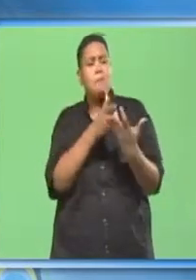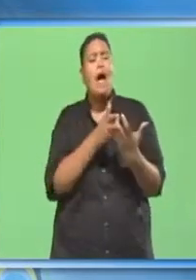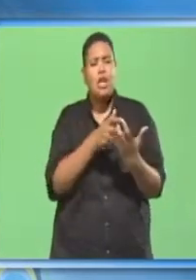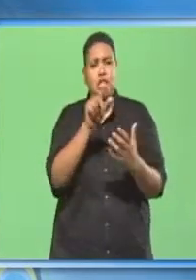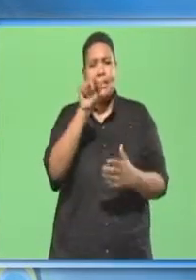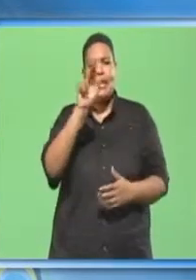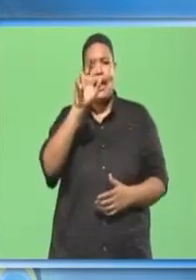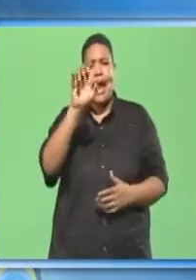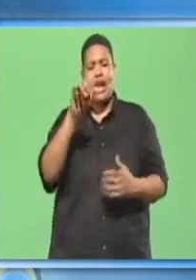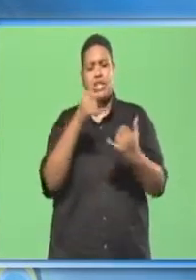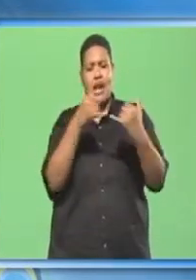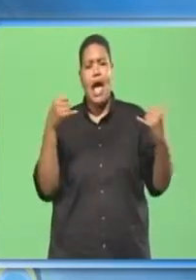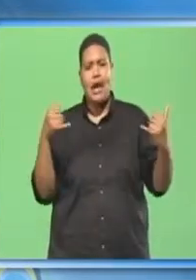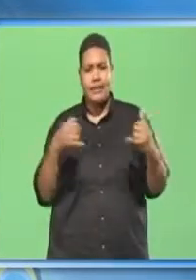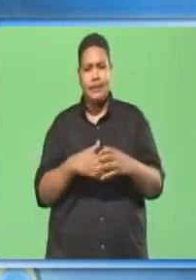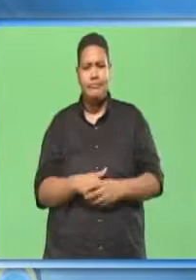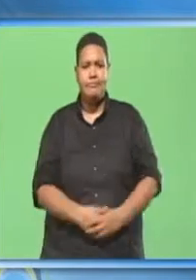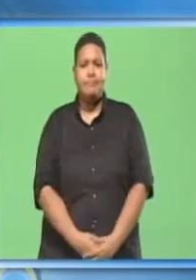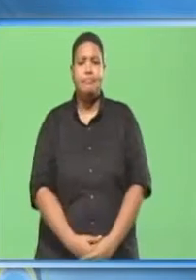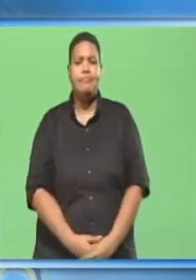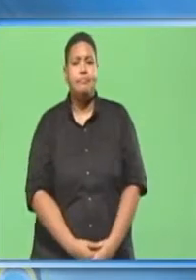line.